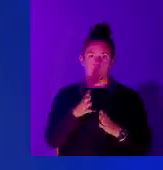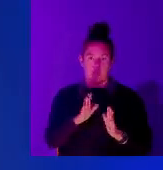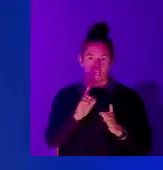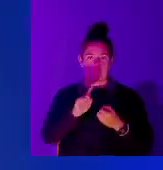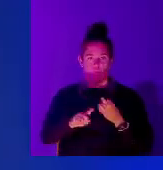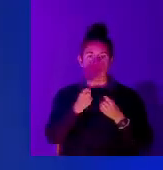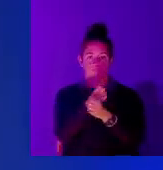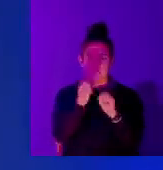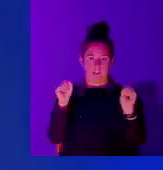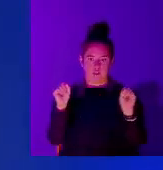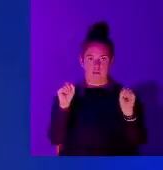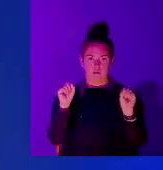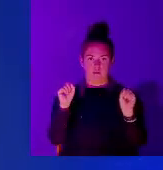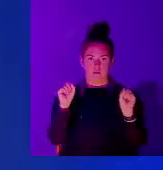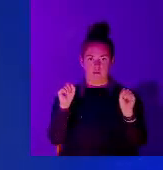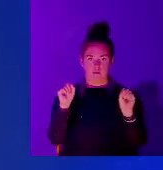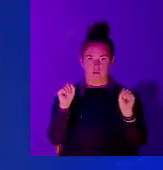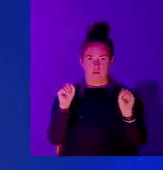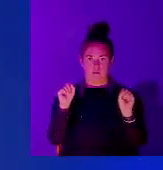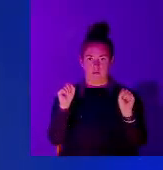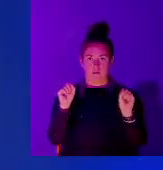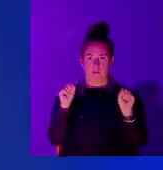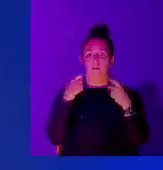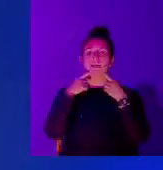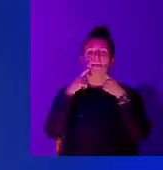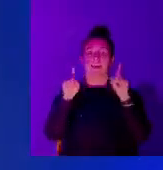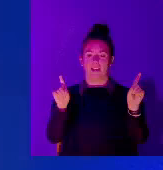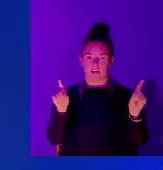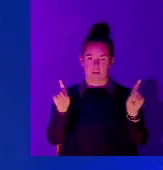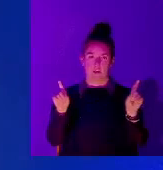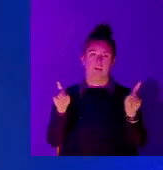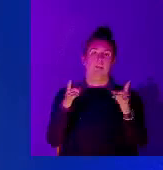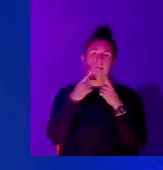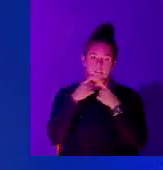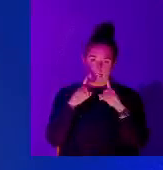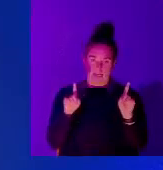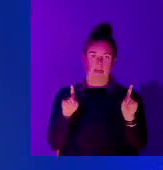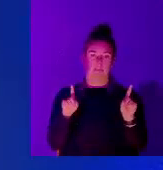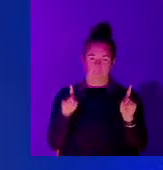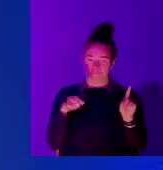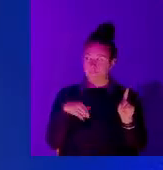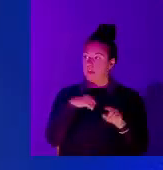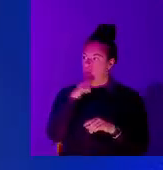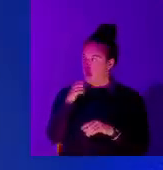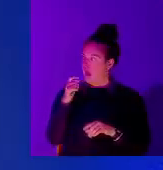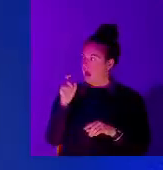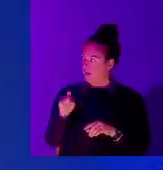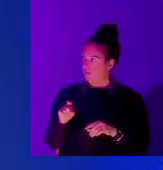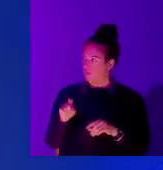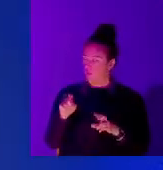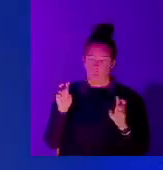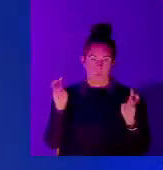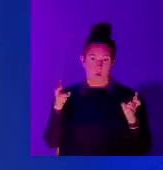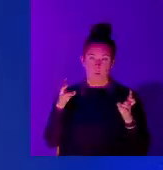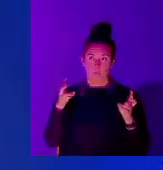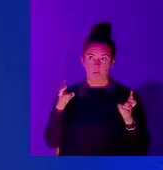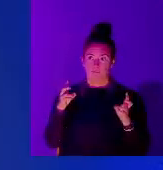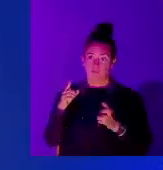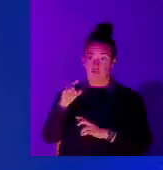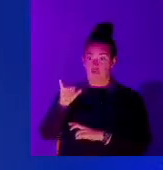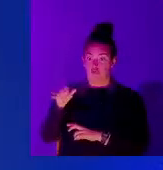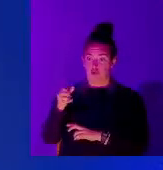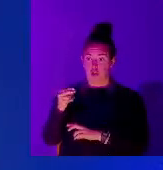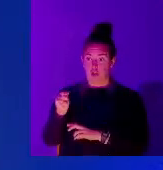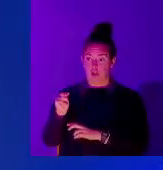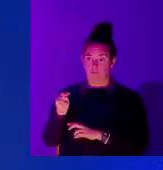John 3:16 or John 14:6. Let's go straight to John 3:36. He that